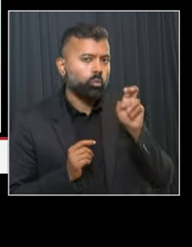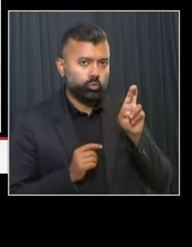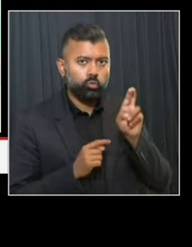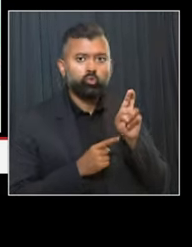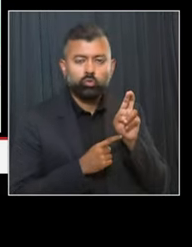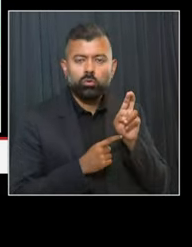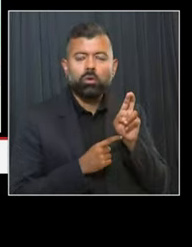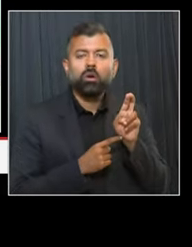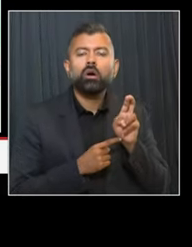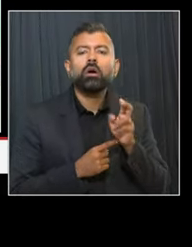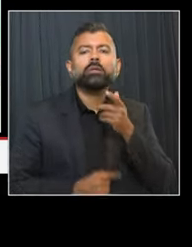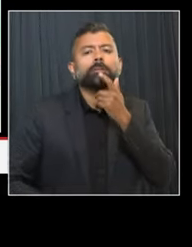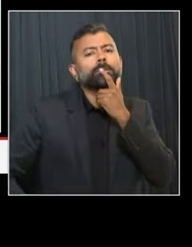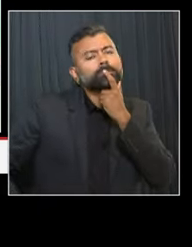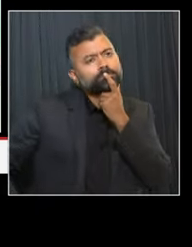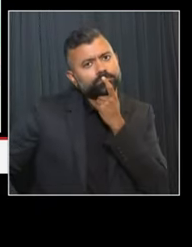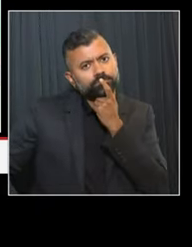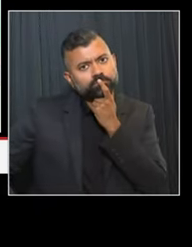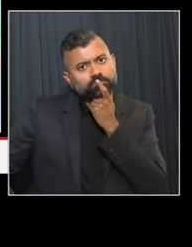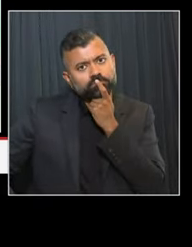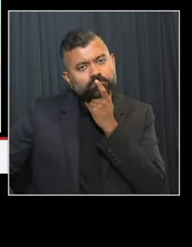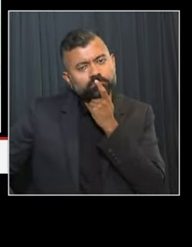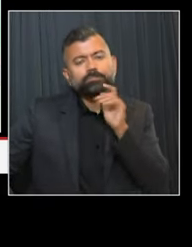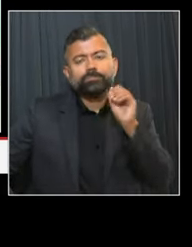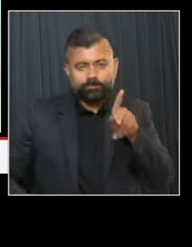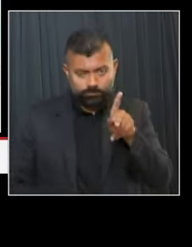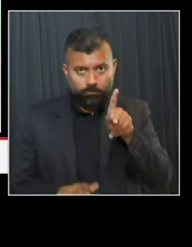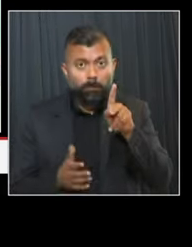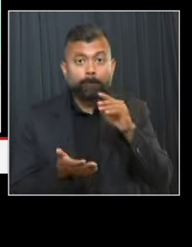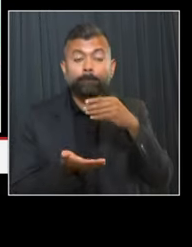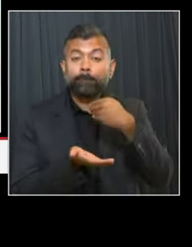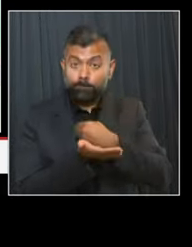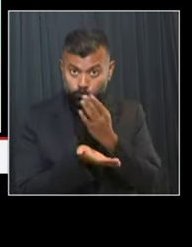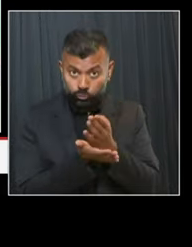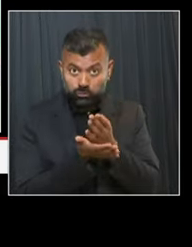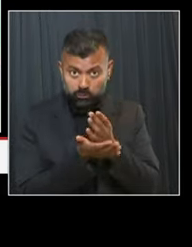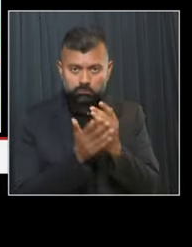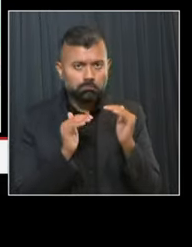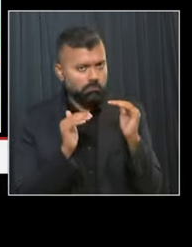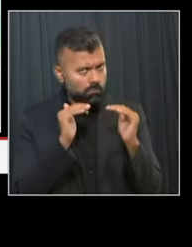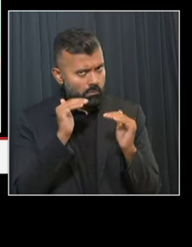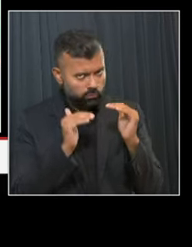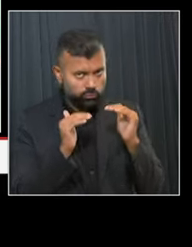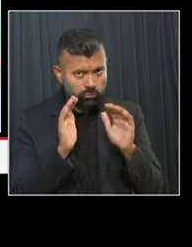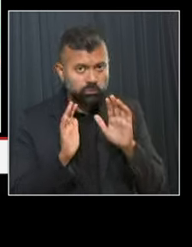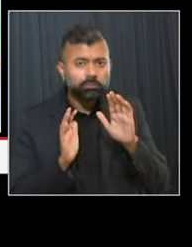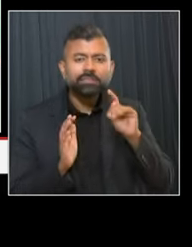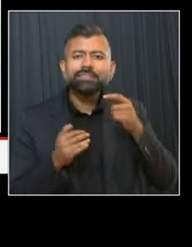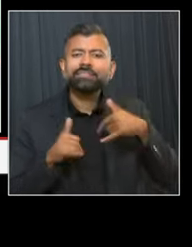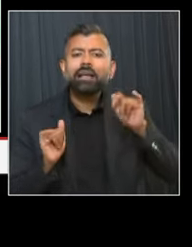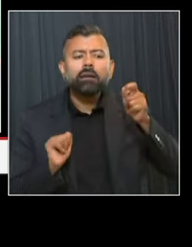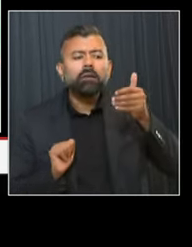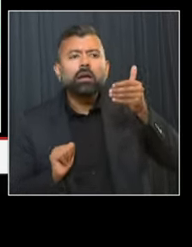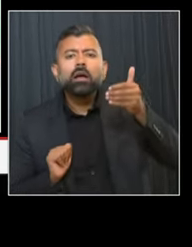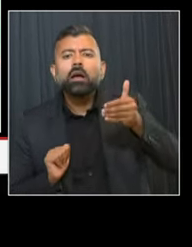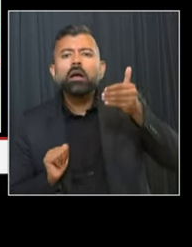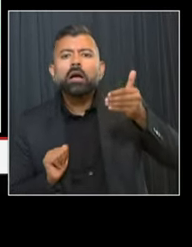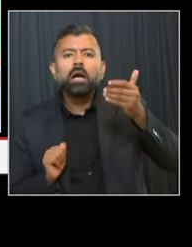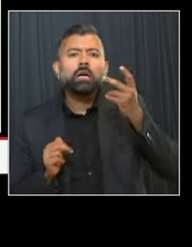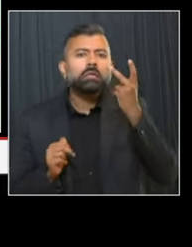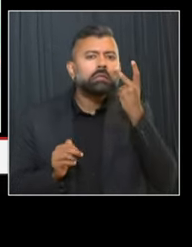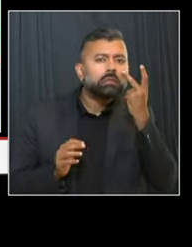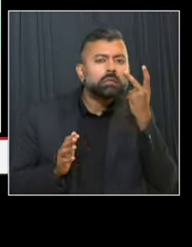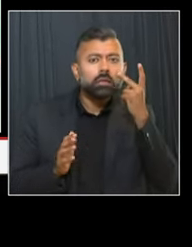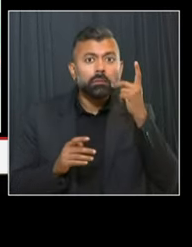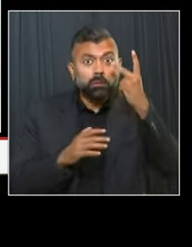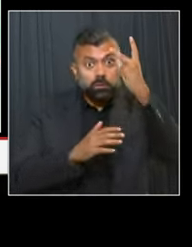we get to those fiscal years, schools should not anticipate significant drops in funding. So let me just say,